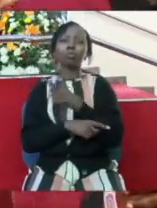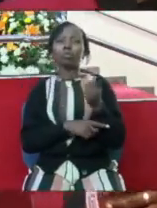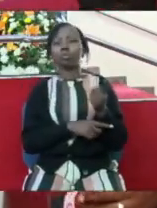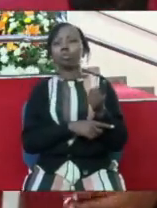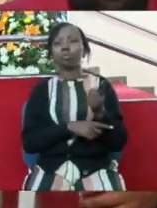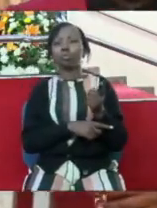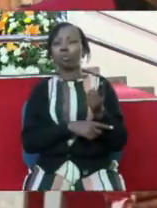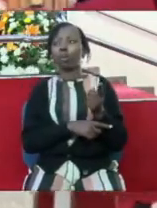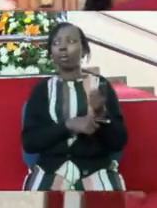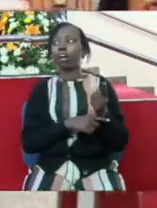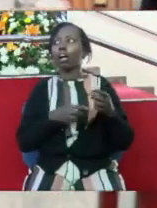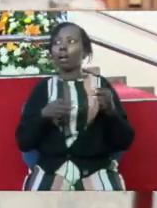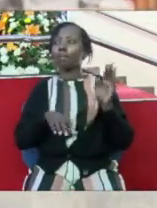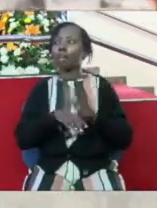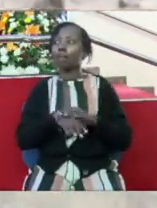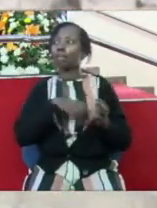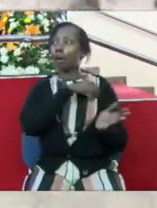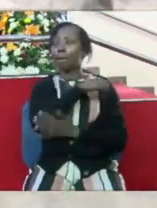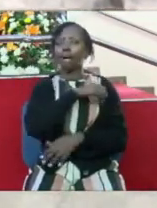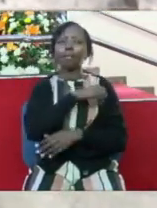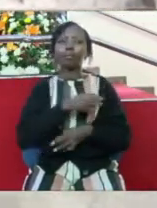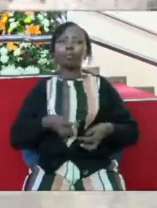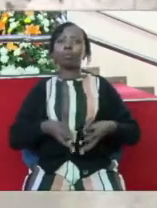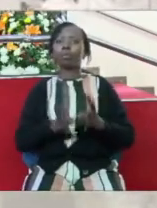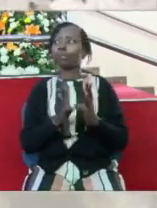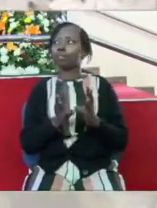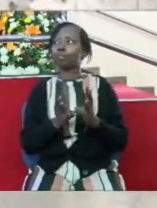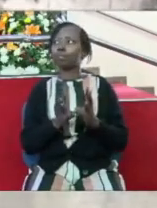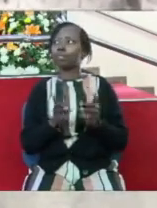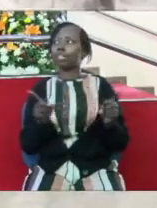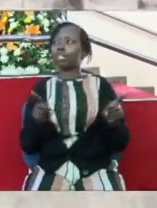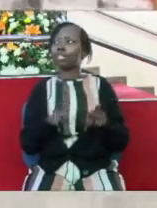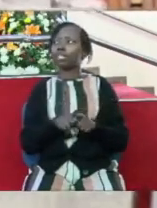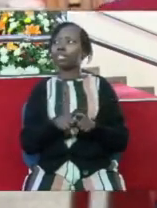to time, he's throwing his anger, he's throwing his bitterness, he's throwing his stuff.